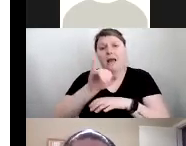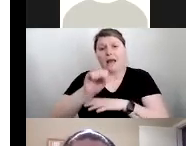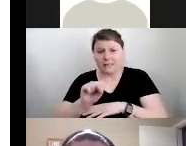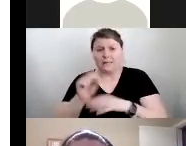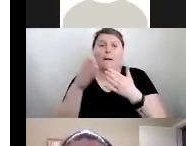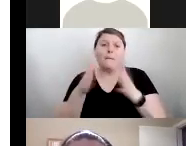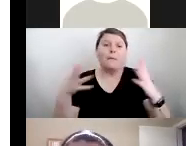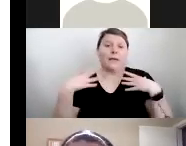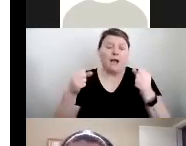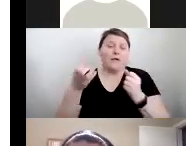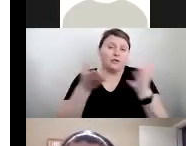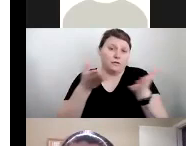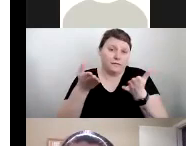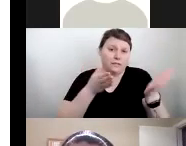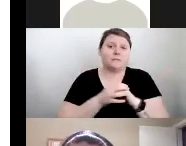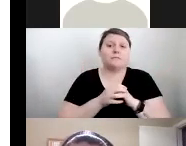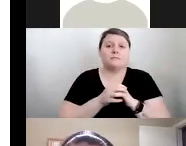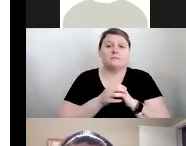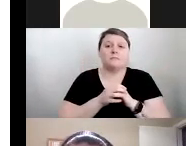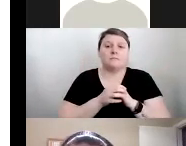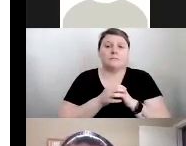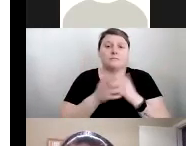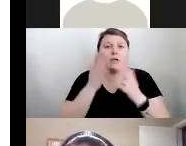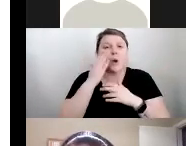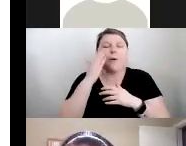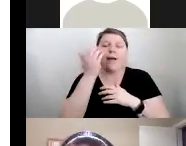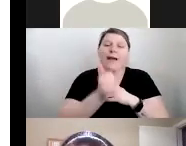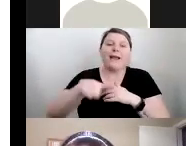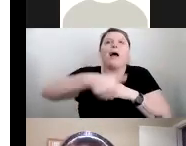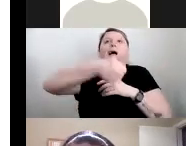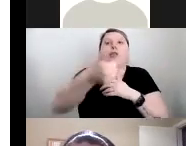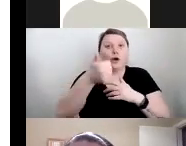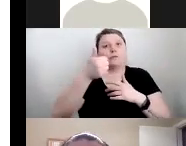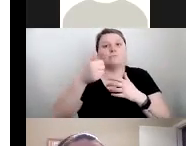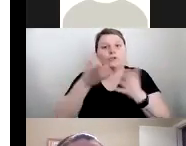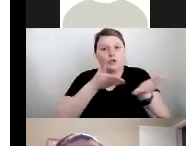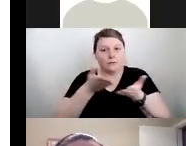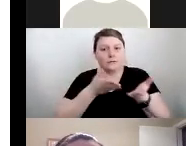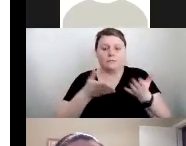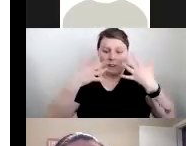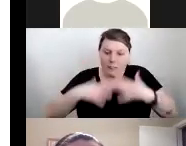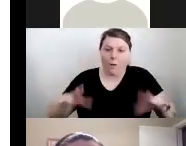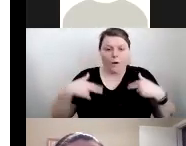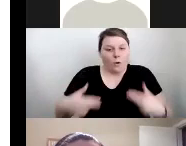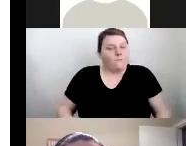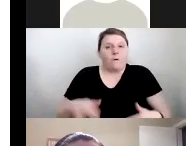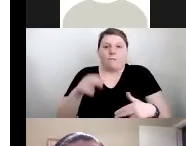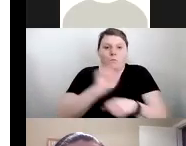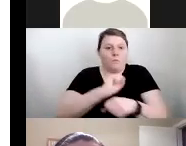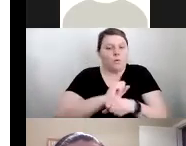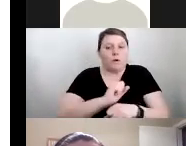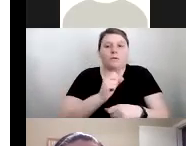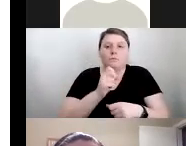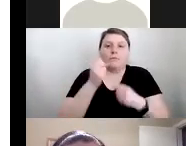service. And much like any other uniform wearing service, they wear a uniform to work and they have a lot of the